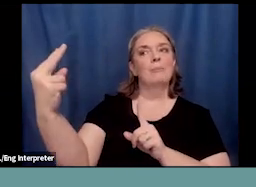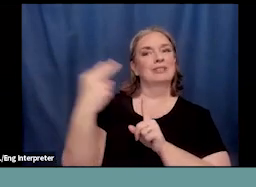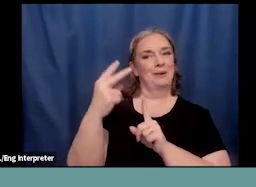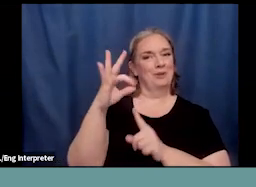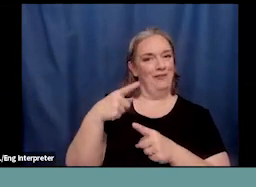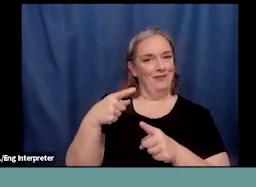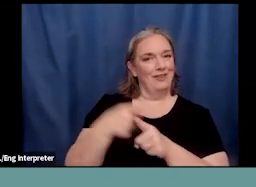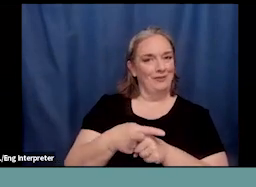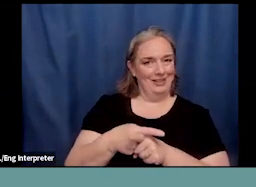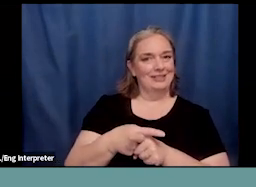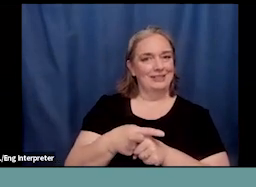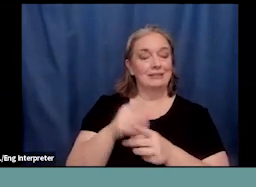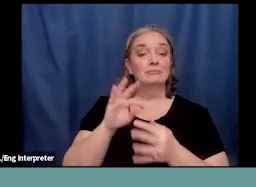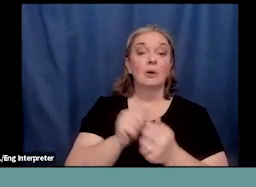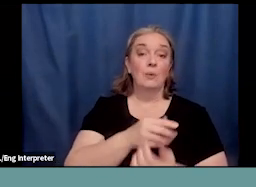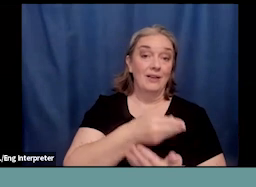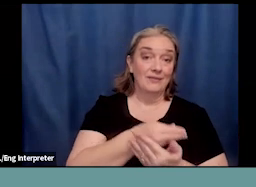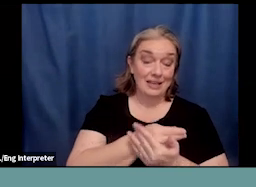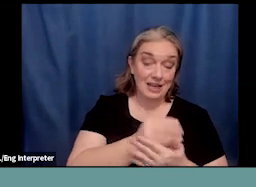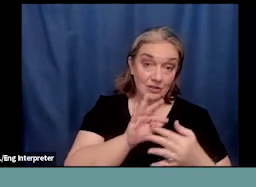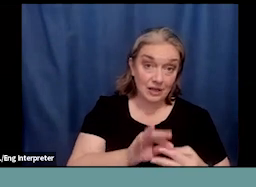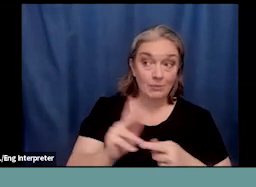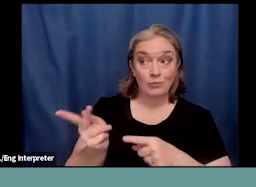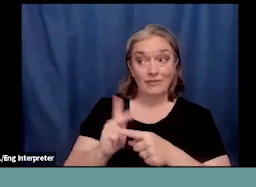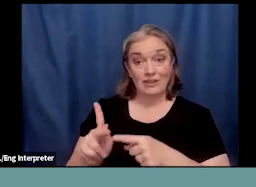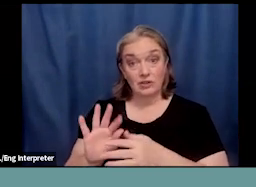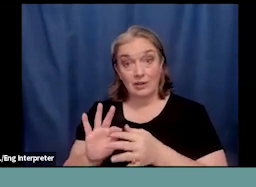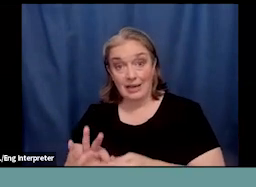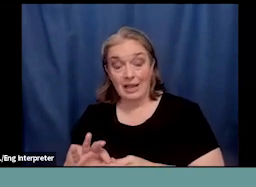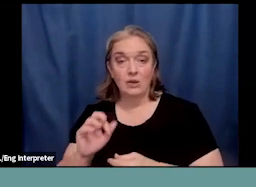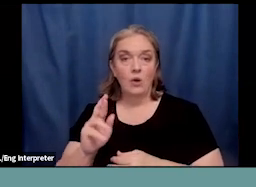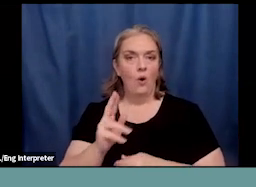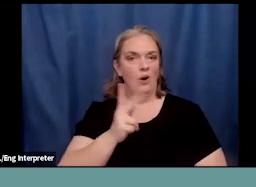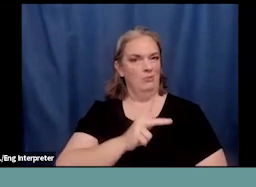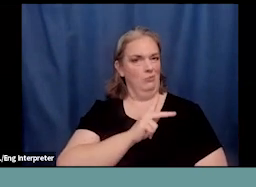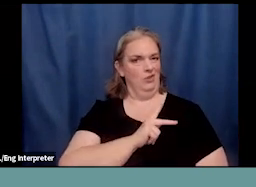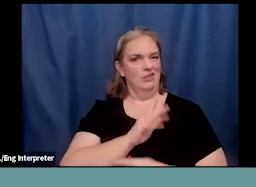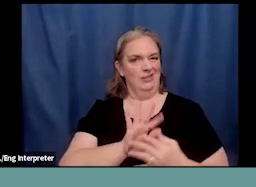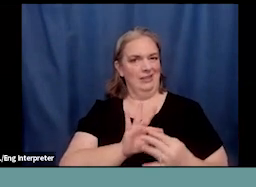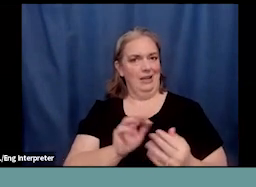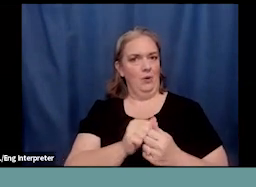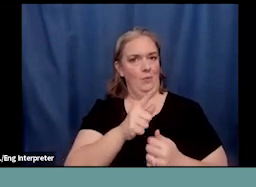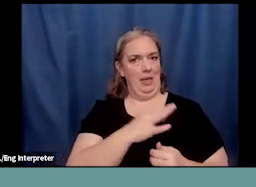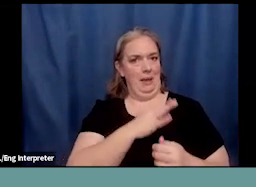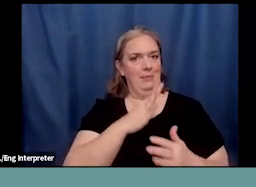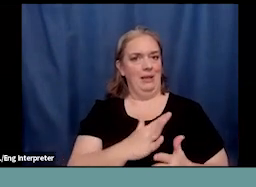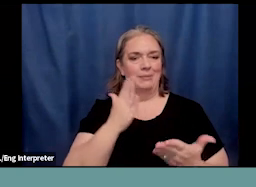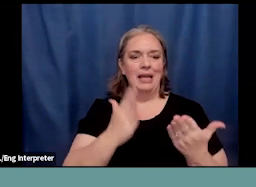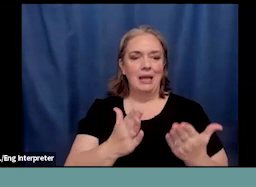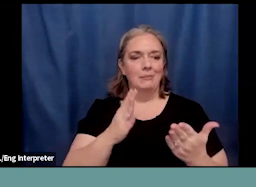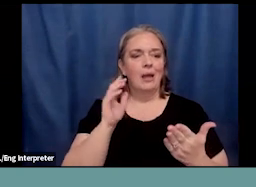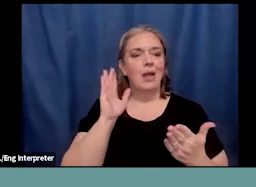to, financial connection, professional connection, or personal connection with an applicant that could